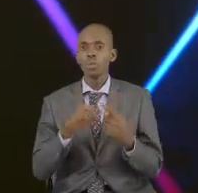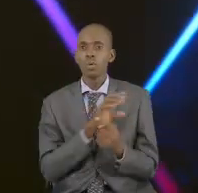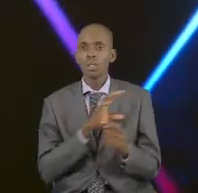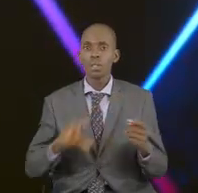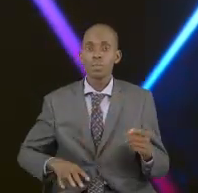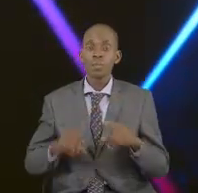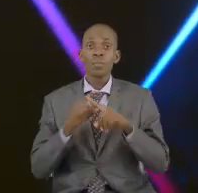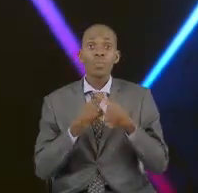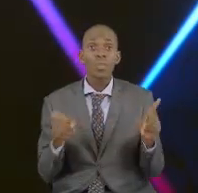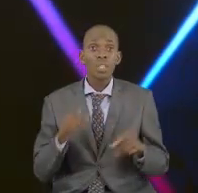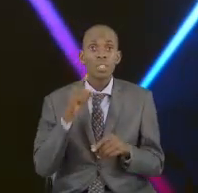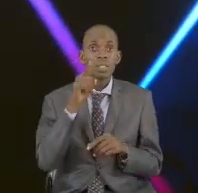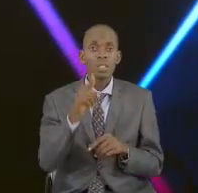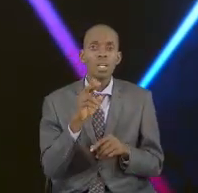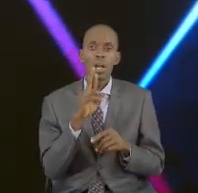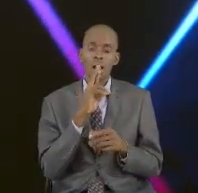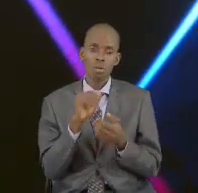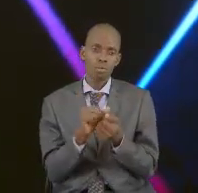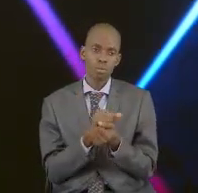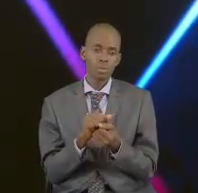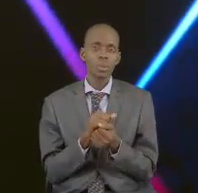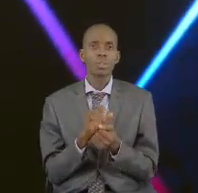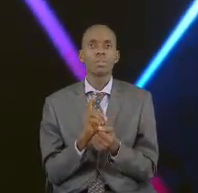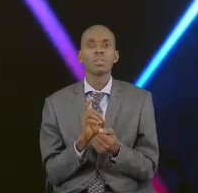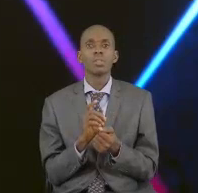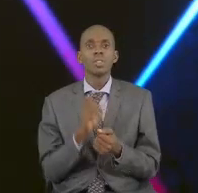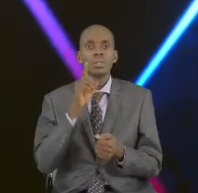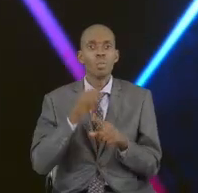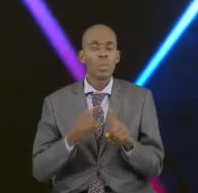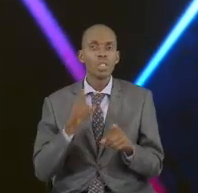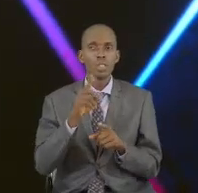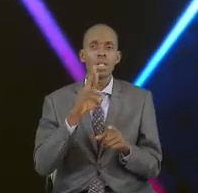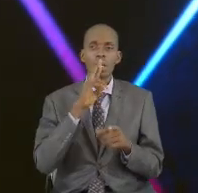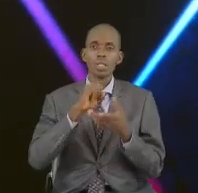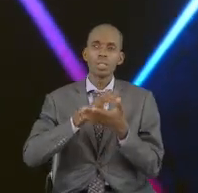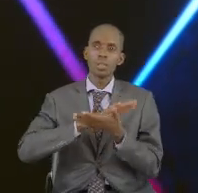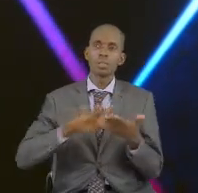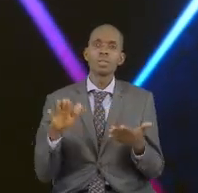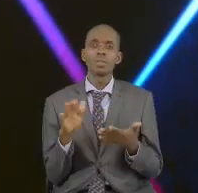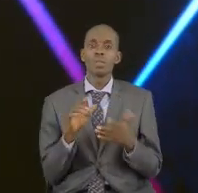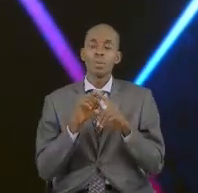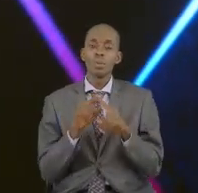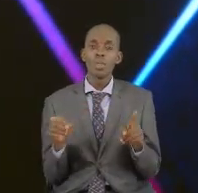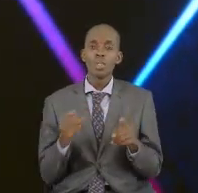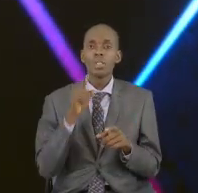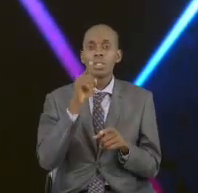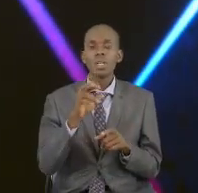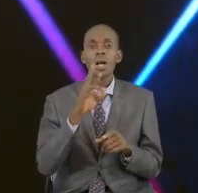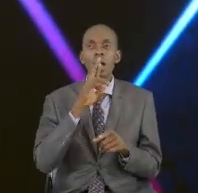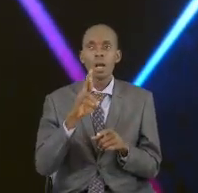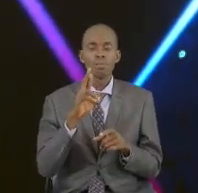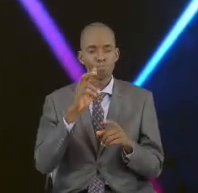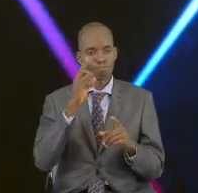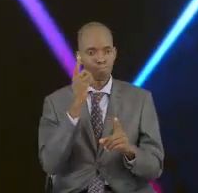ye are washed. But ye are sanctified. But ye are